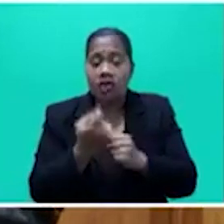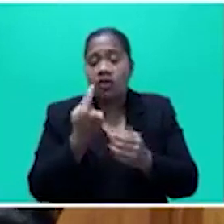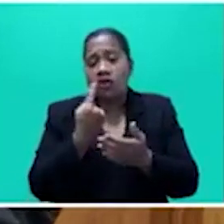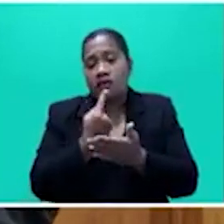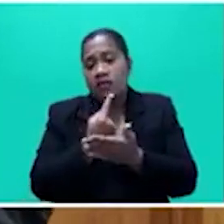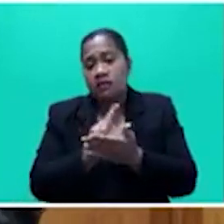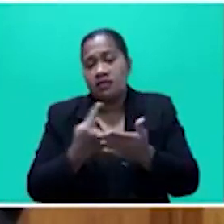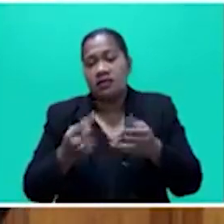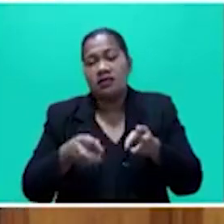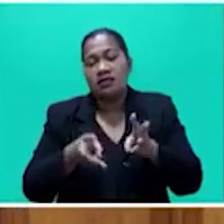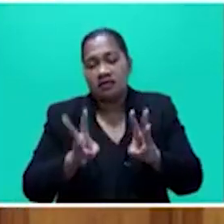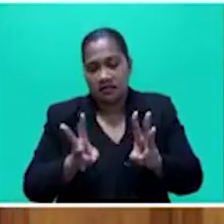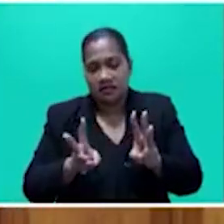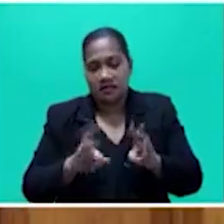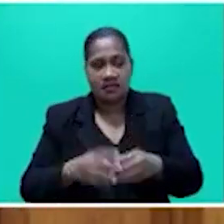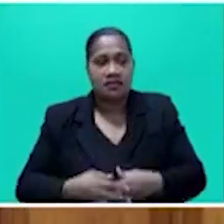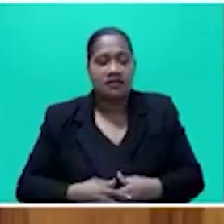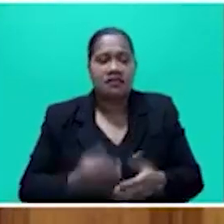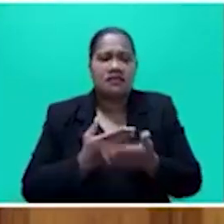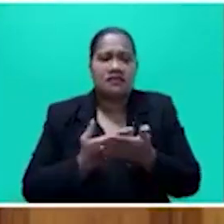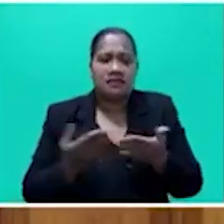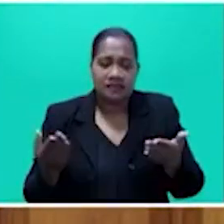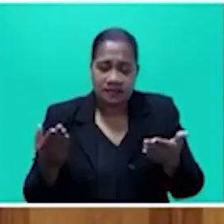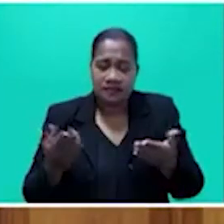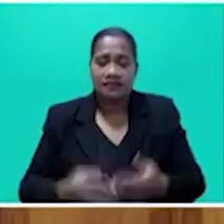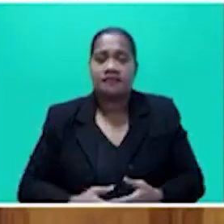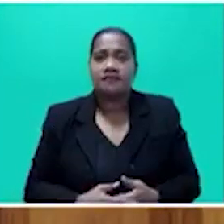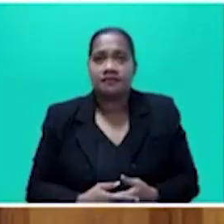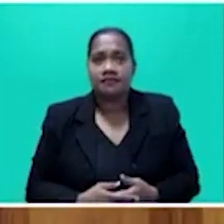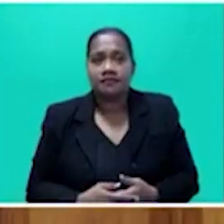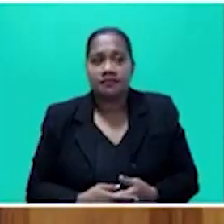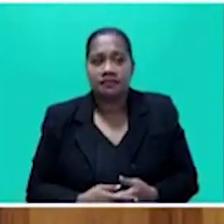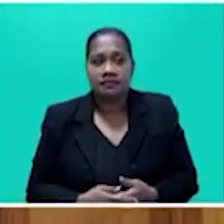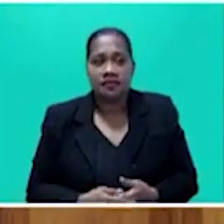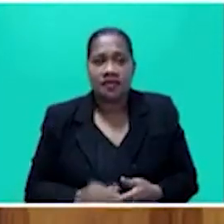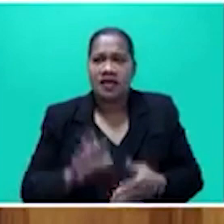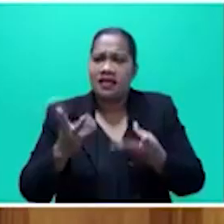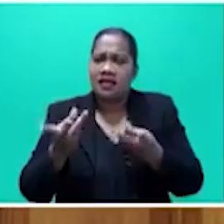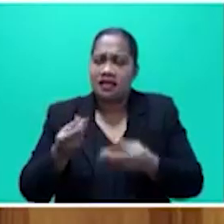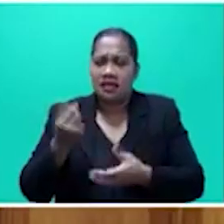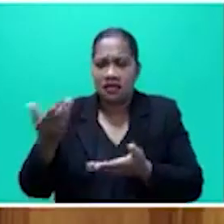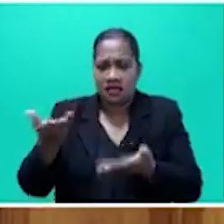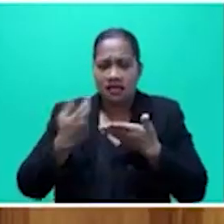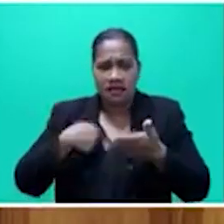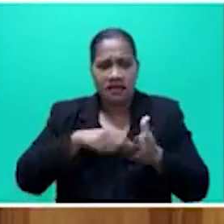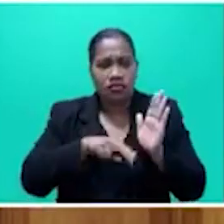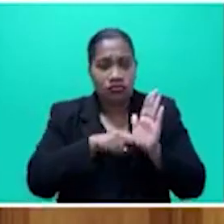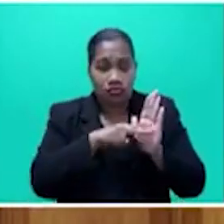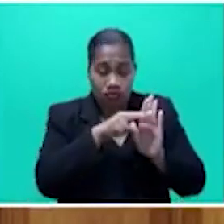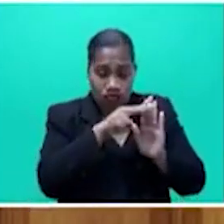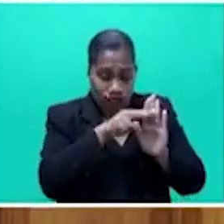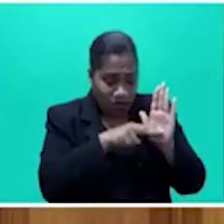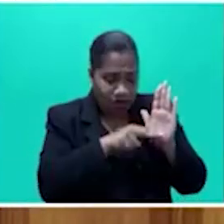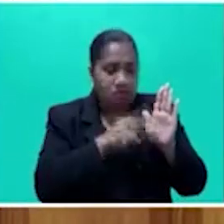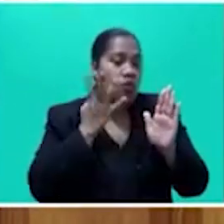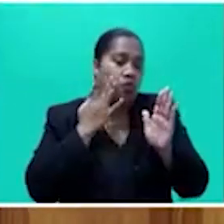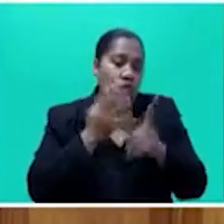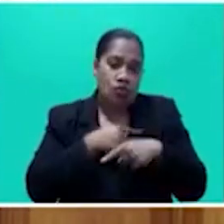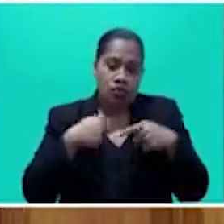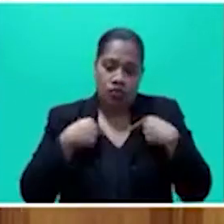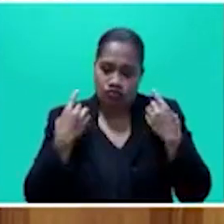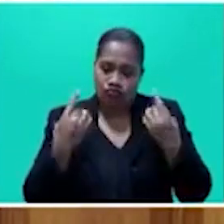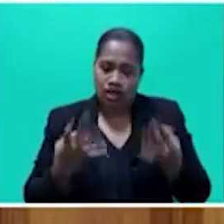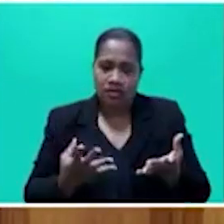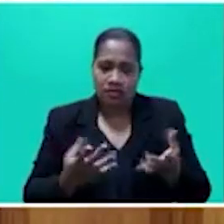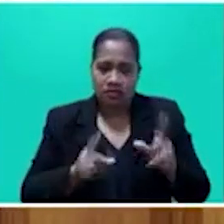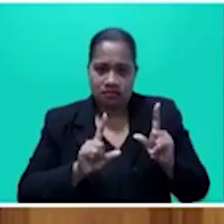It's just the way that they gave us these requirements when you were ready to go. So, Dr. Reddy, I